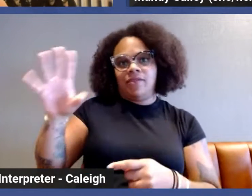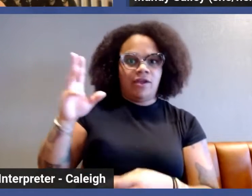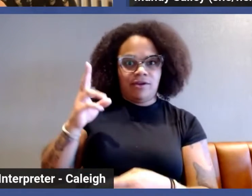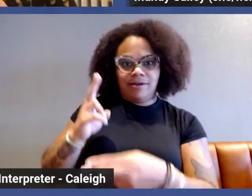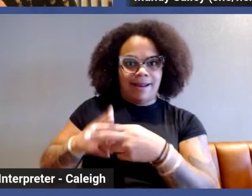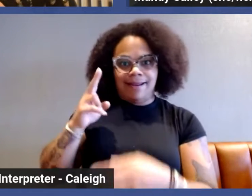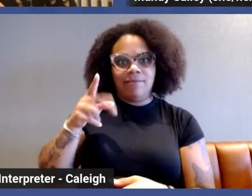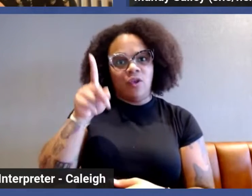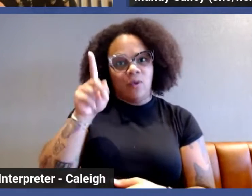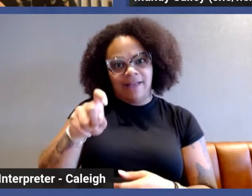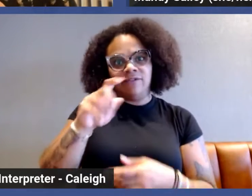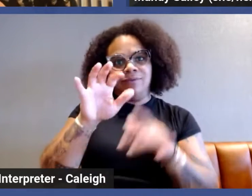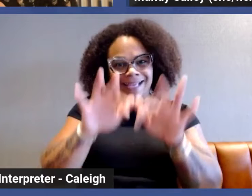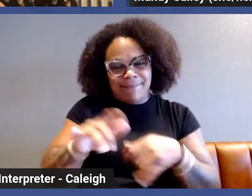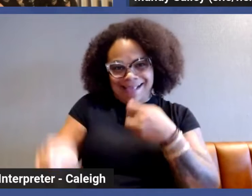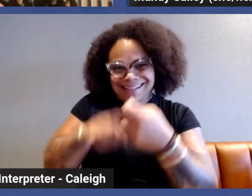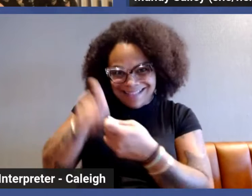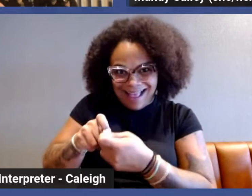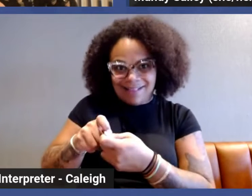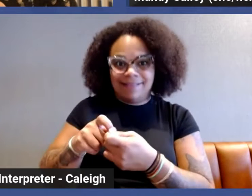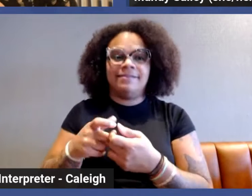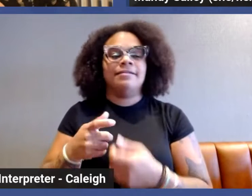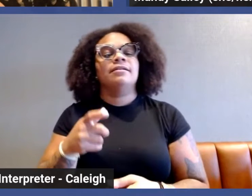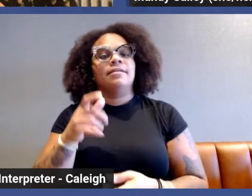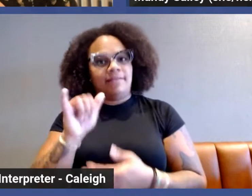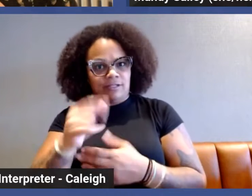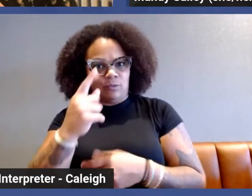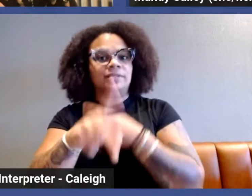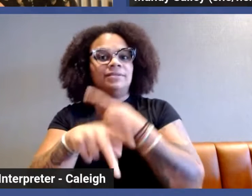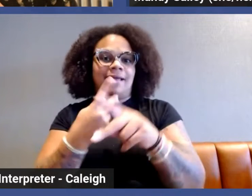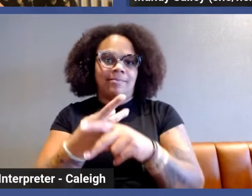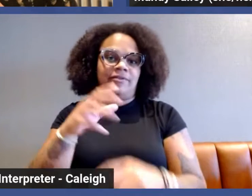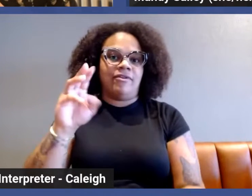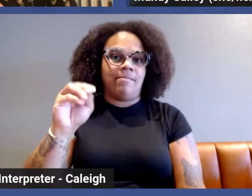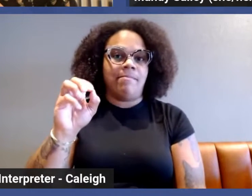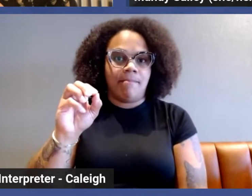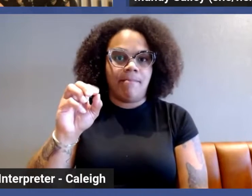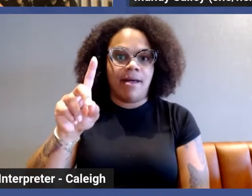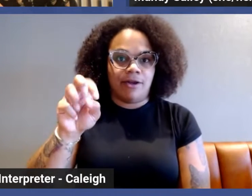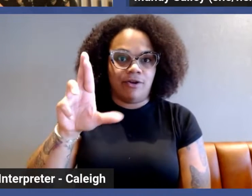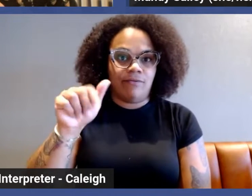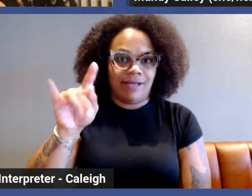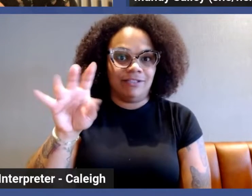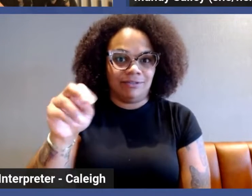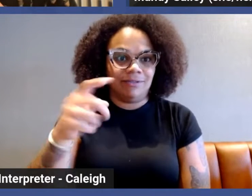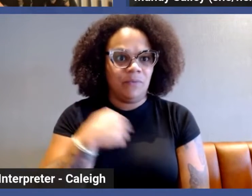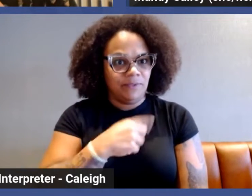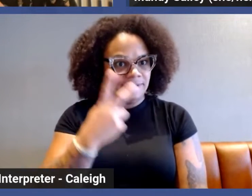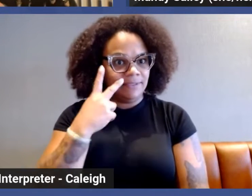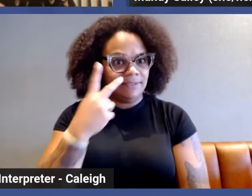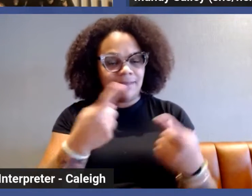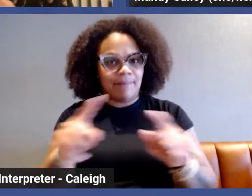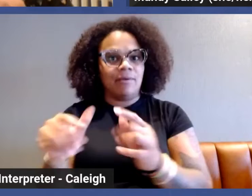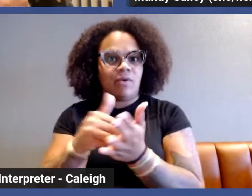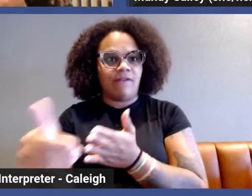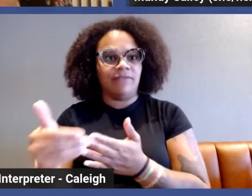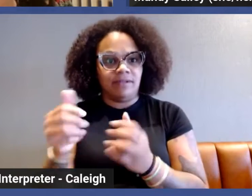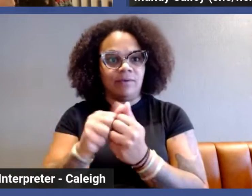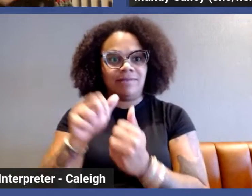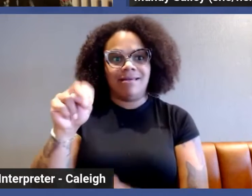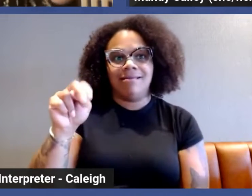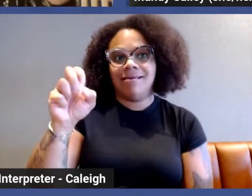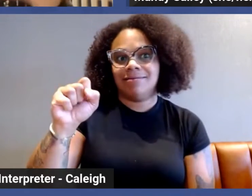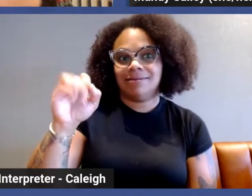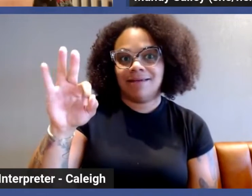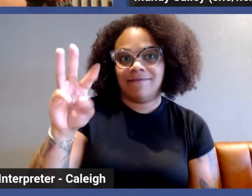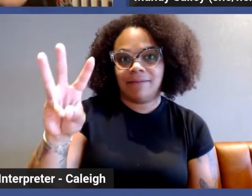terminology. So that's a form of moderation that we see a lot with not safe for work content. And then also generally just that